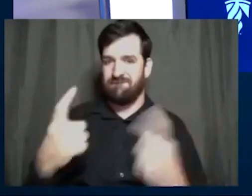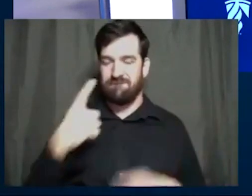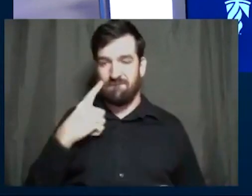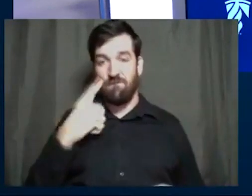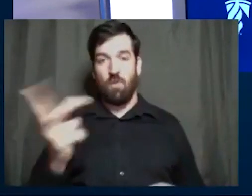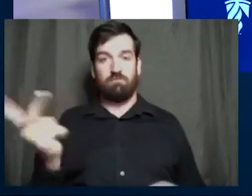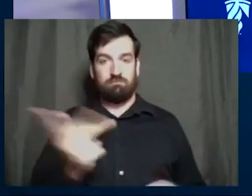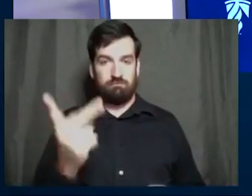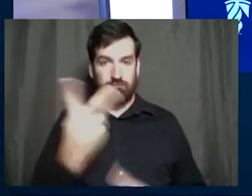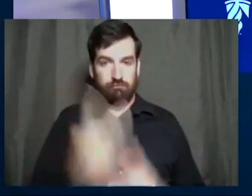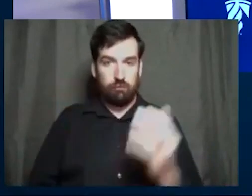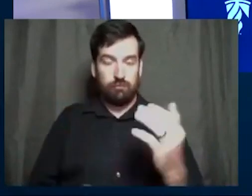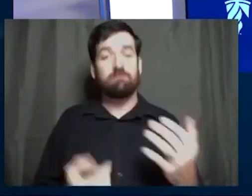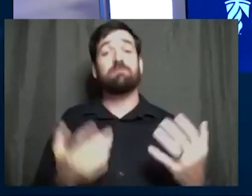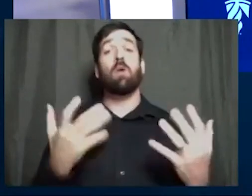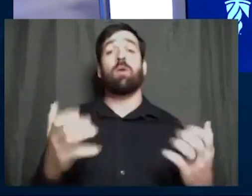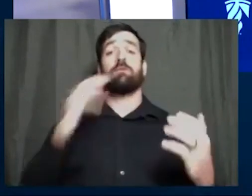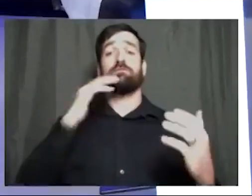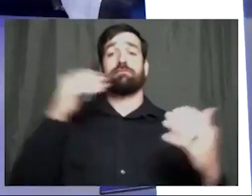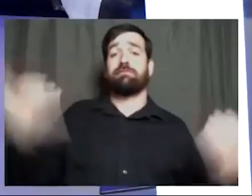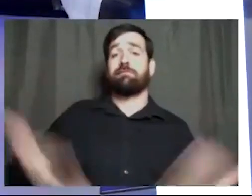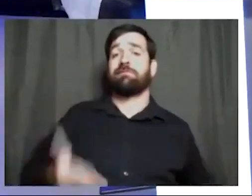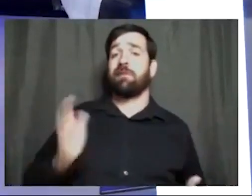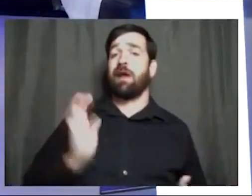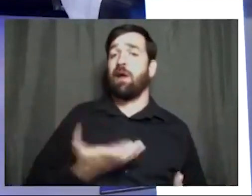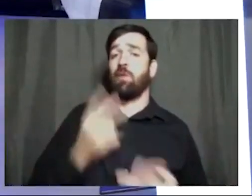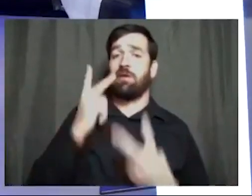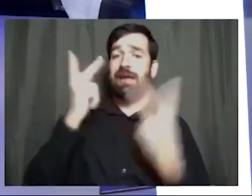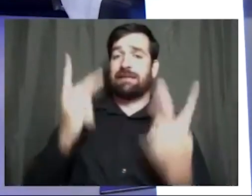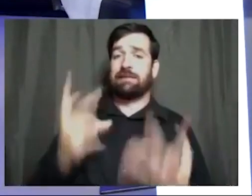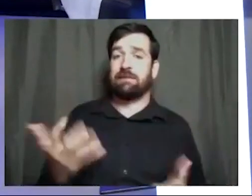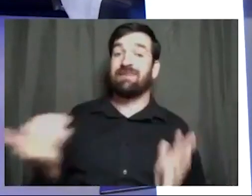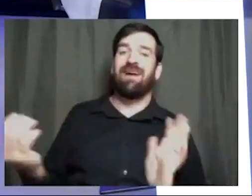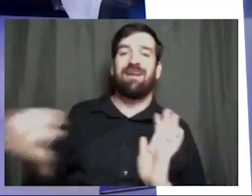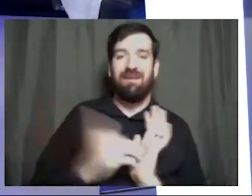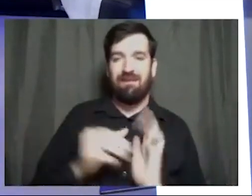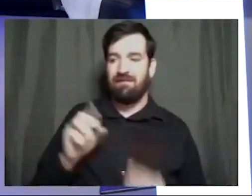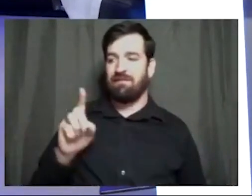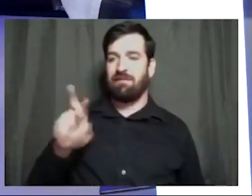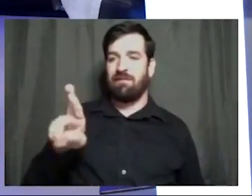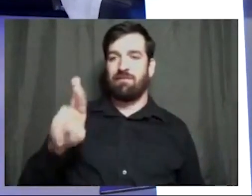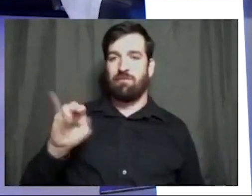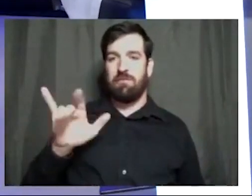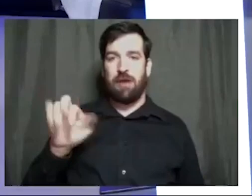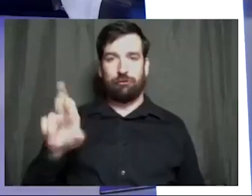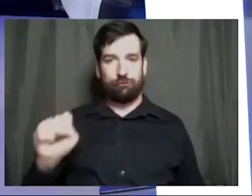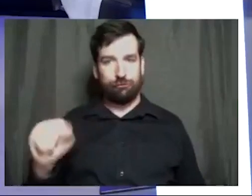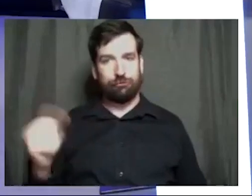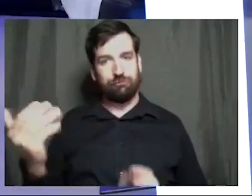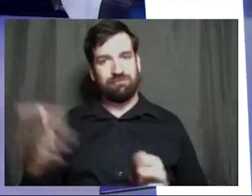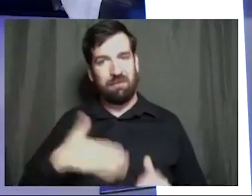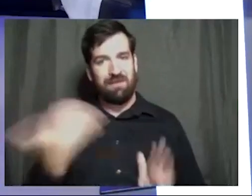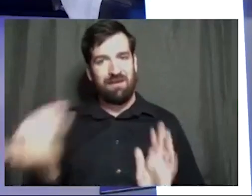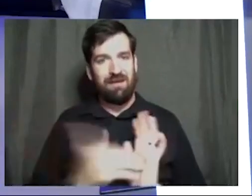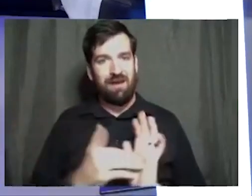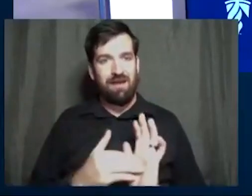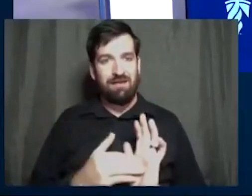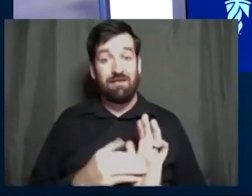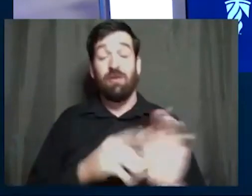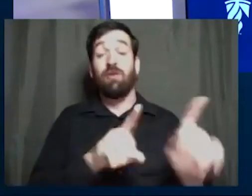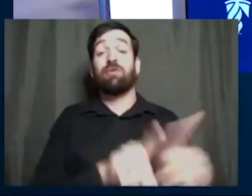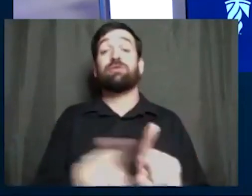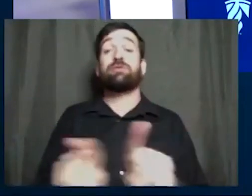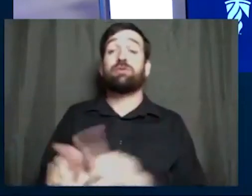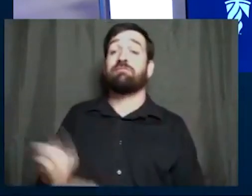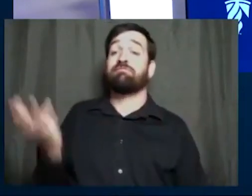want to introduce our guest. Again, reintroduce Dr. Myers. Happy to have her here with us today. Joining us virtually also is this